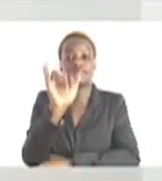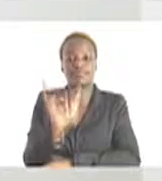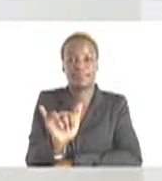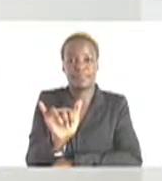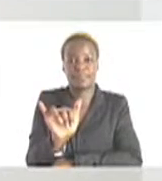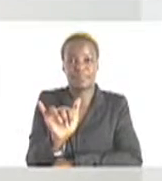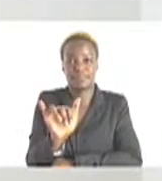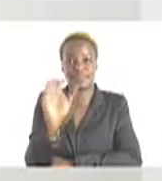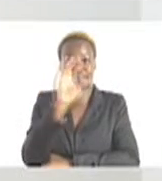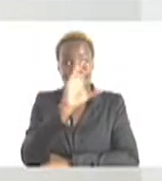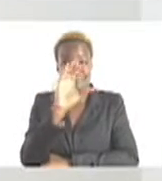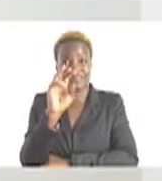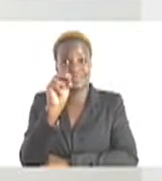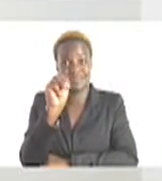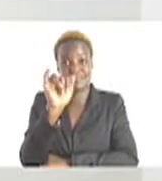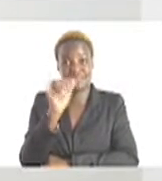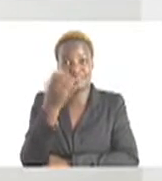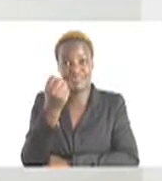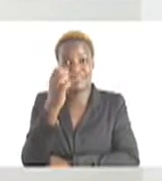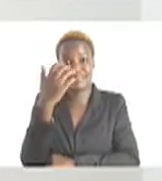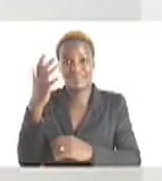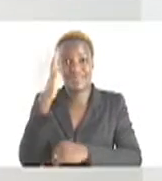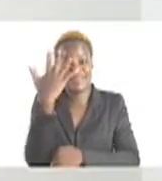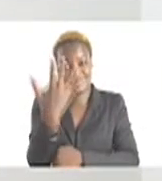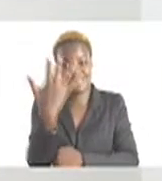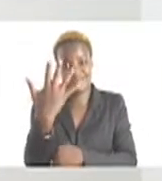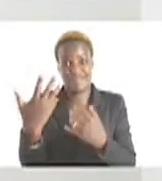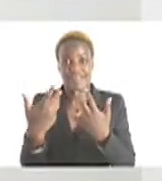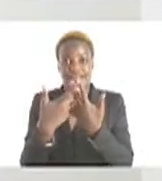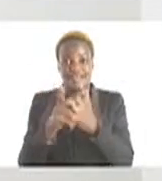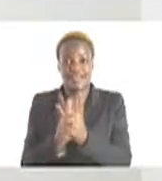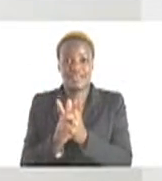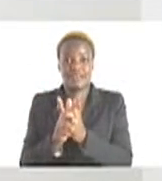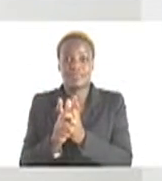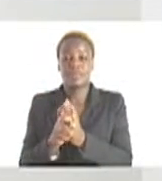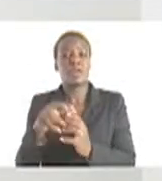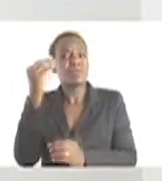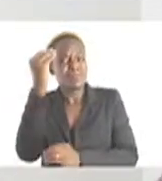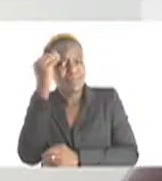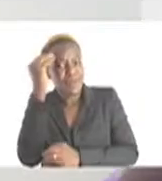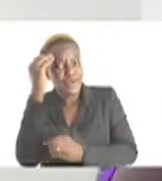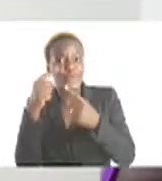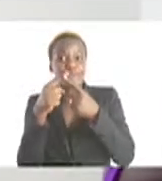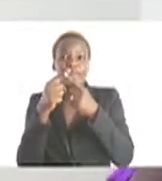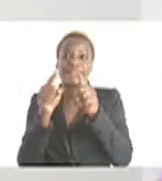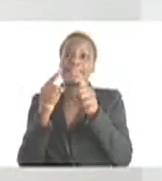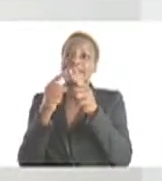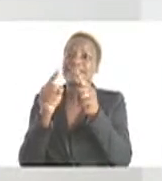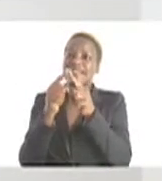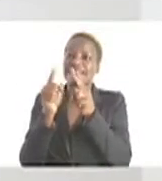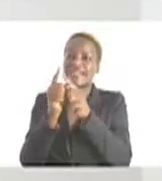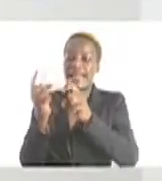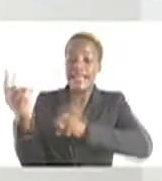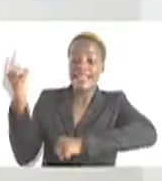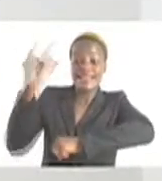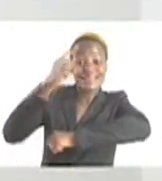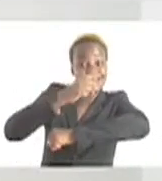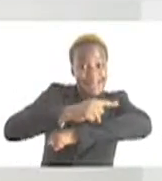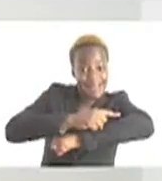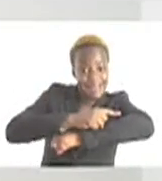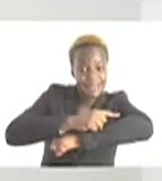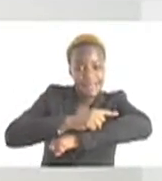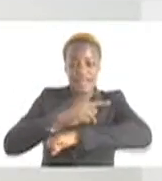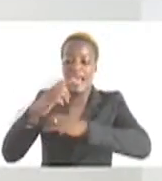the month of May. We also have to know the difference between the day and the